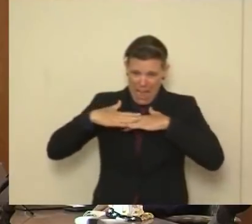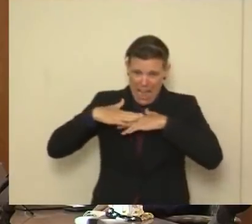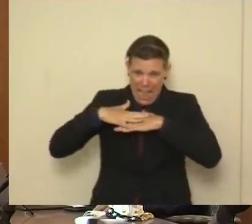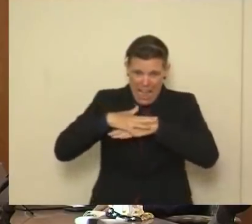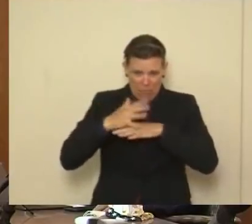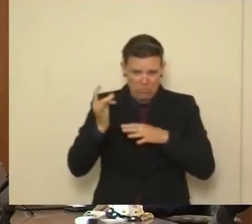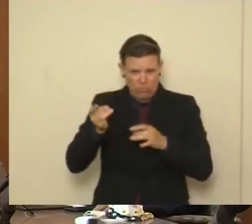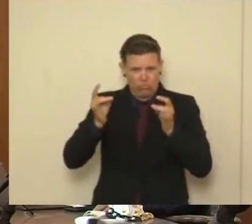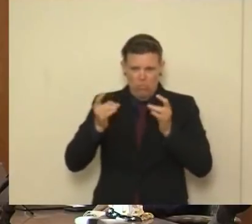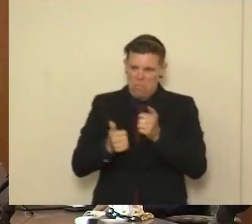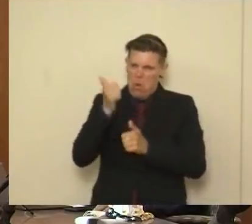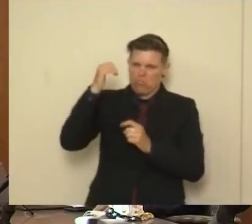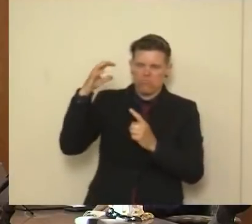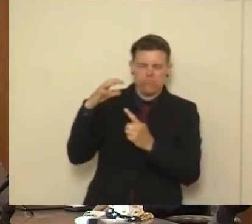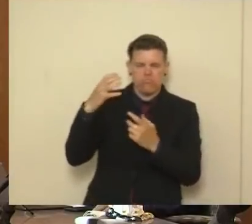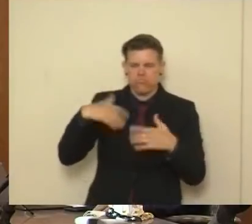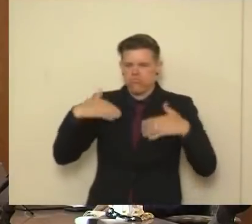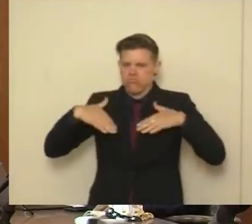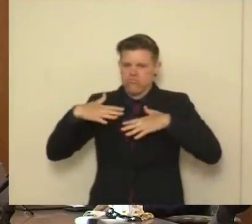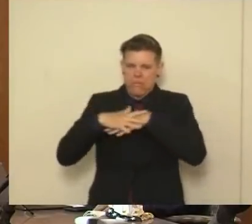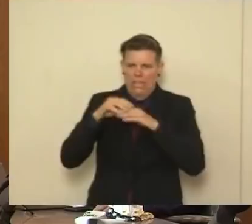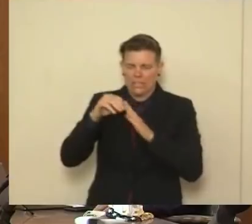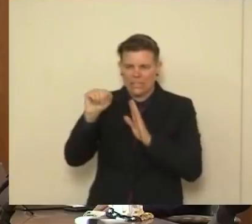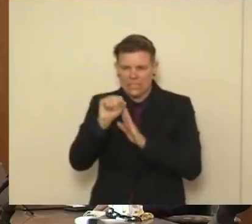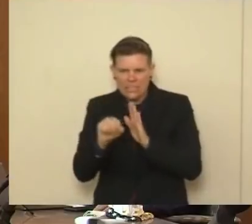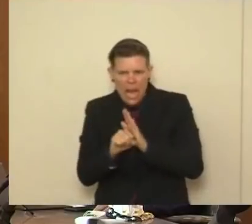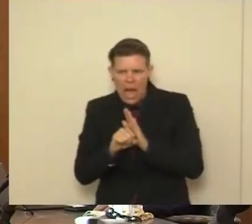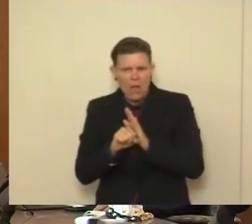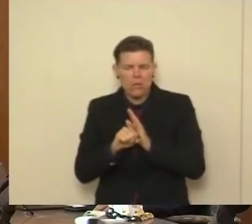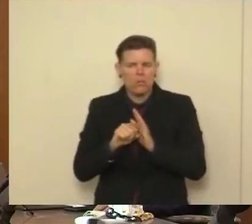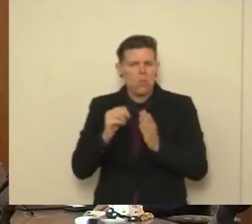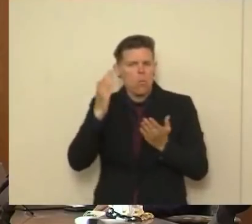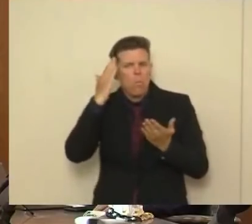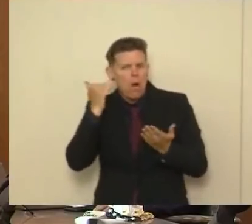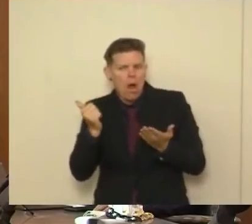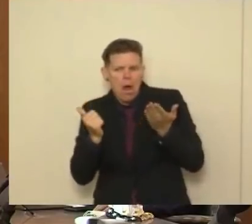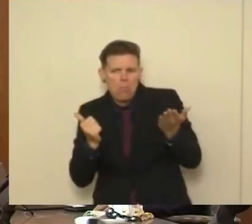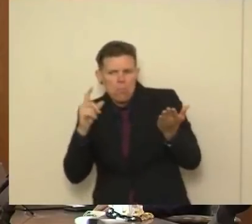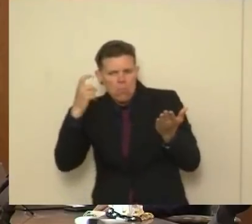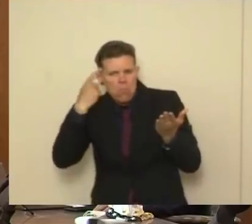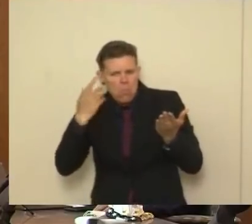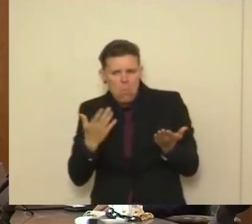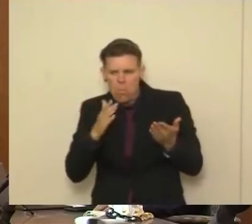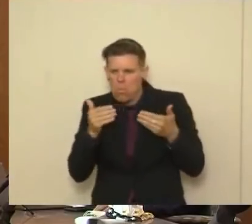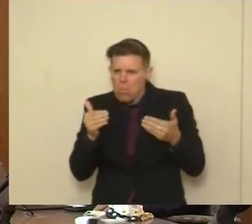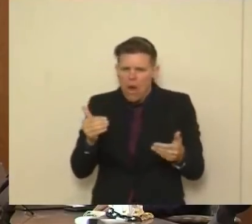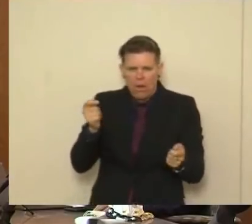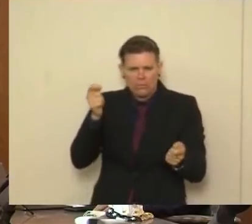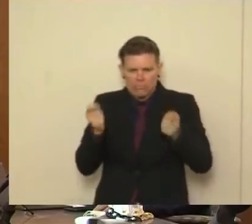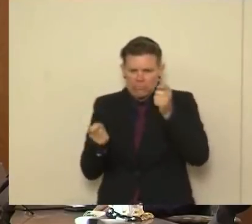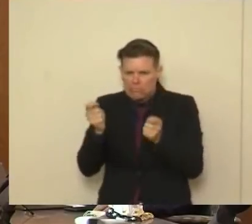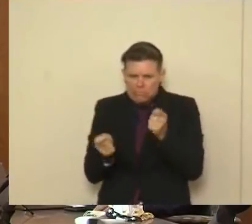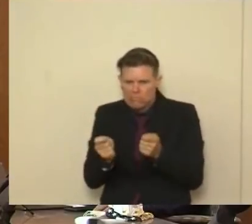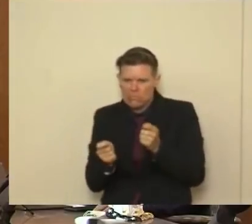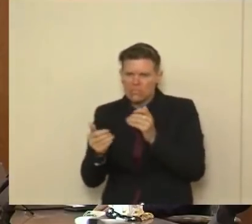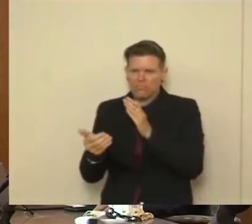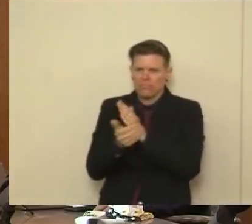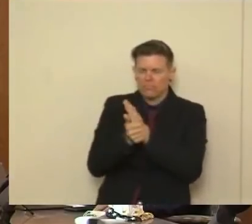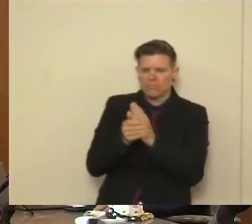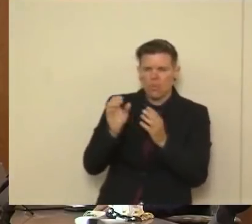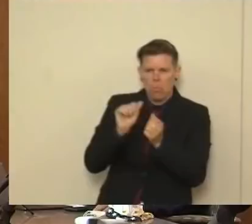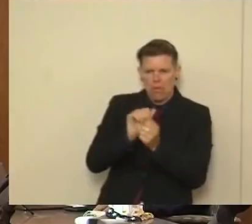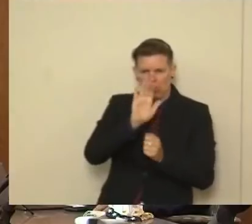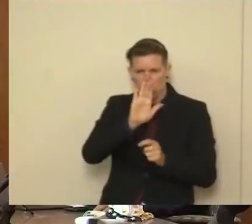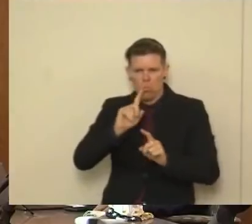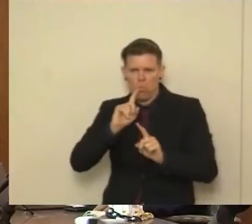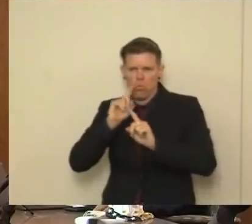the spread, why haven't you considered amending that executive order, particularly the sex offender exemption?